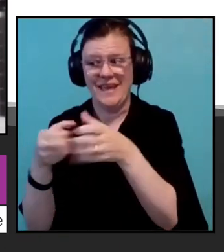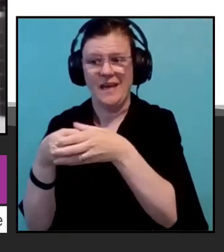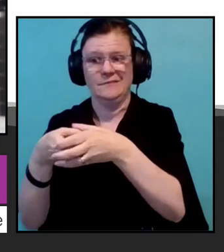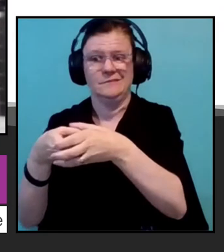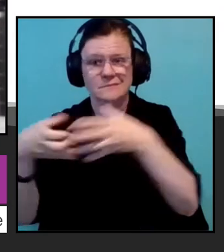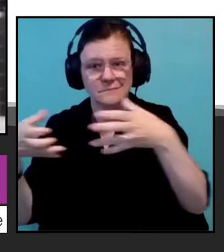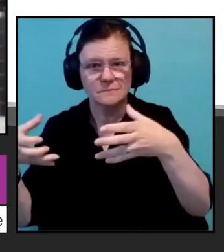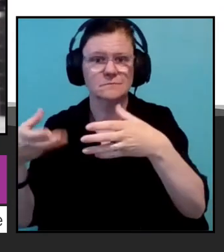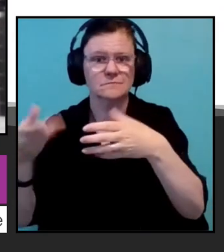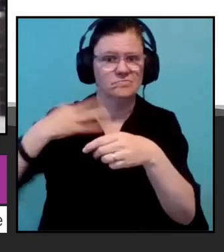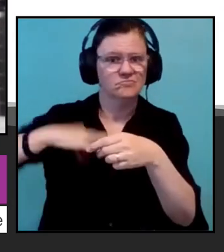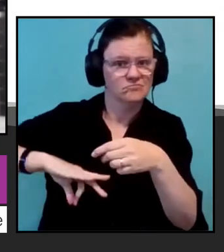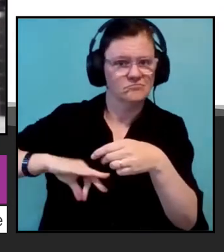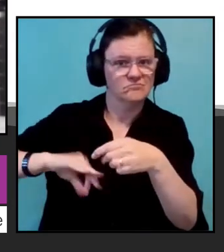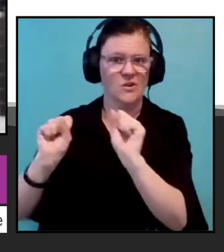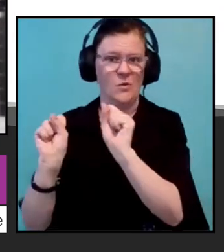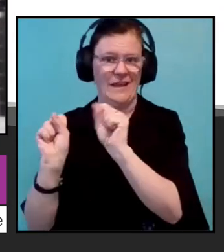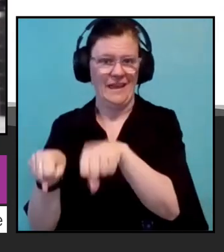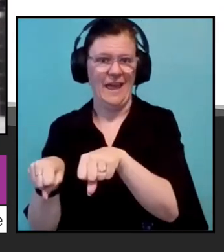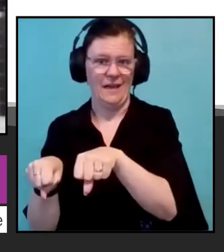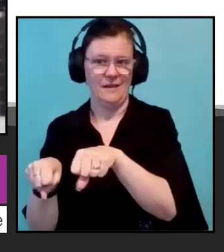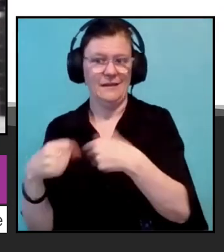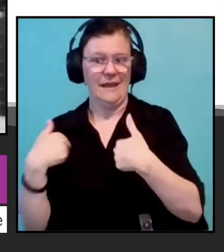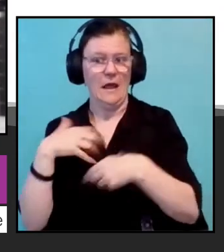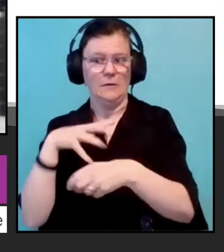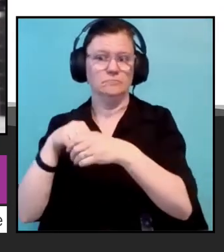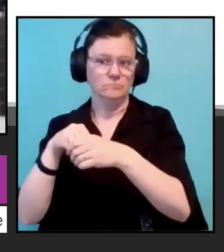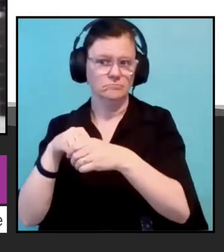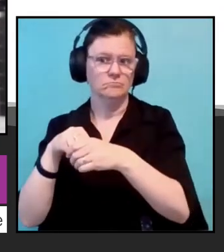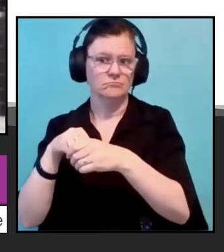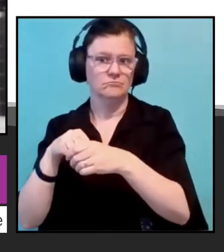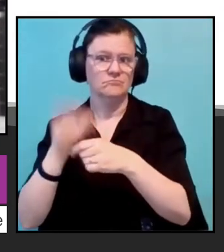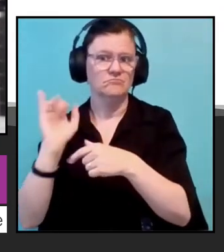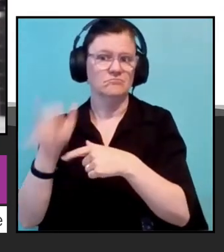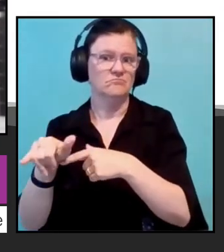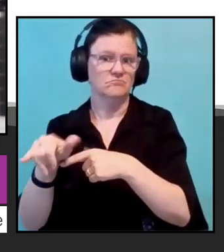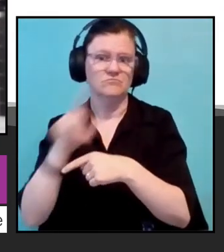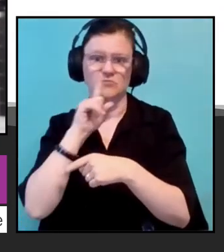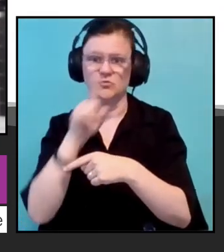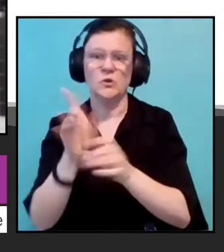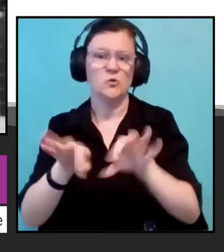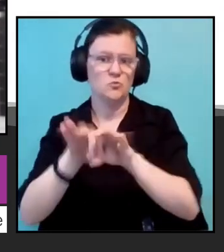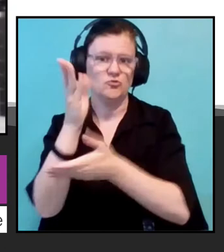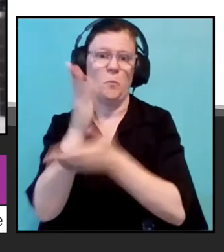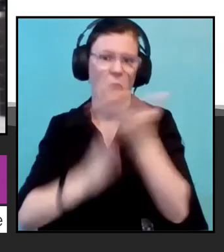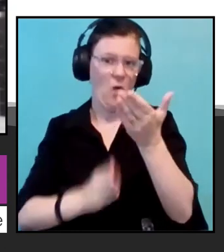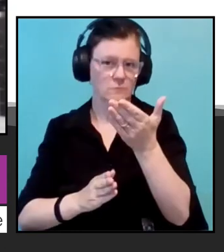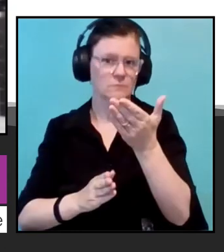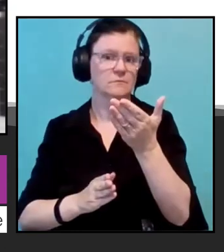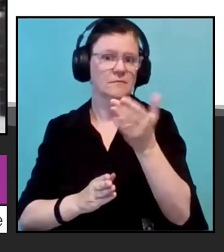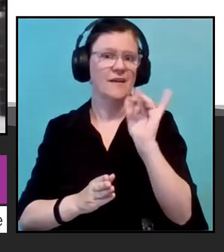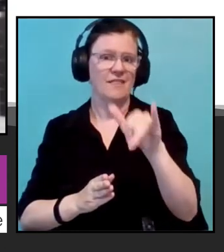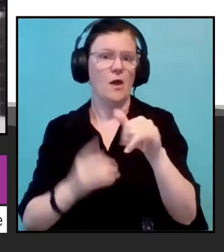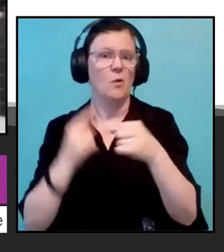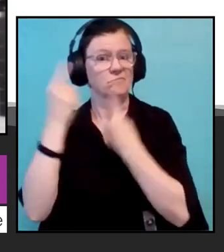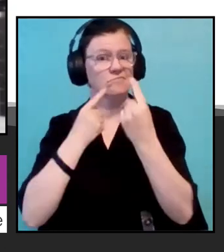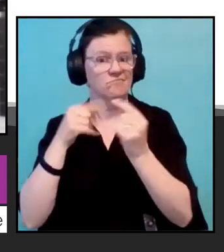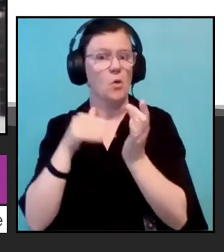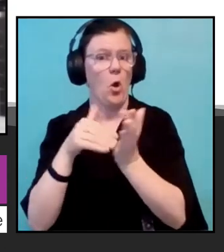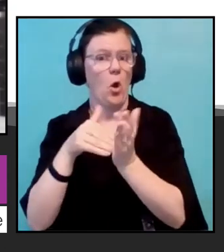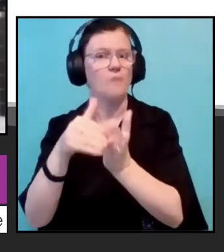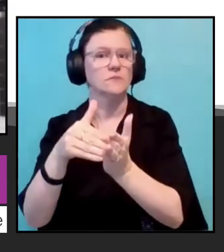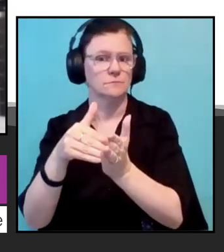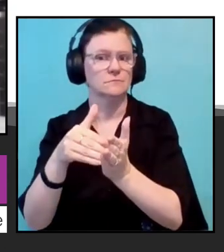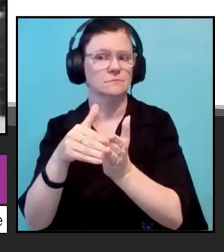and that you can be a part of it as it grows for the better. So I think that's a very crucial thing. And that was something that we thought about a lot with